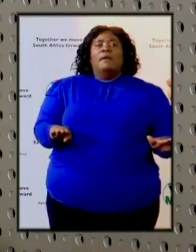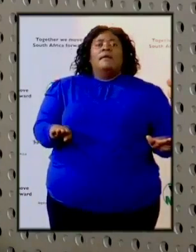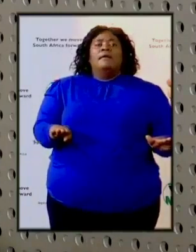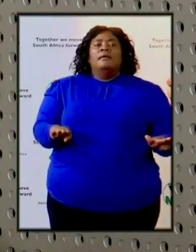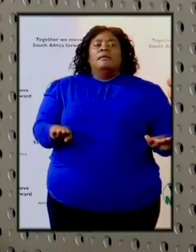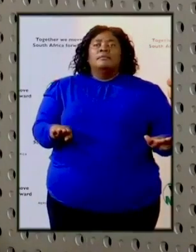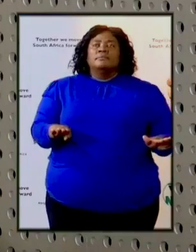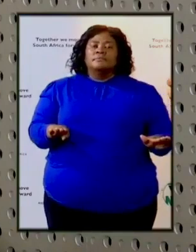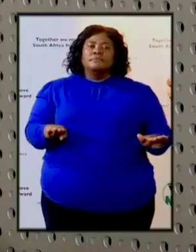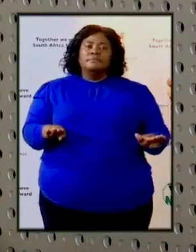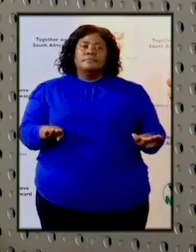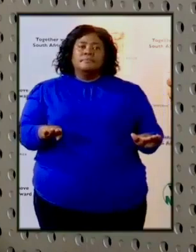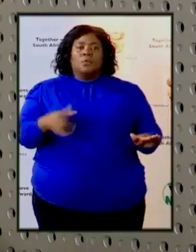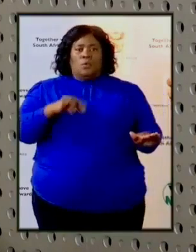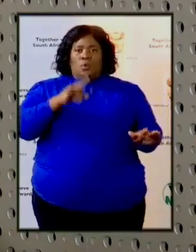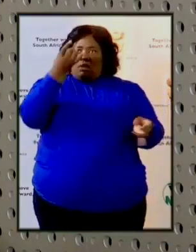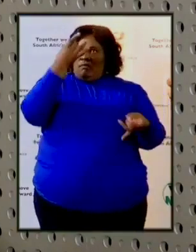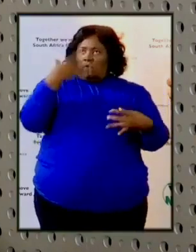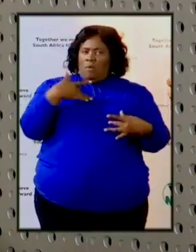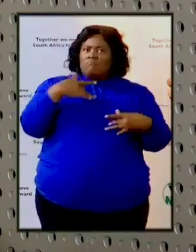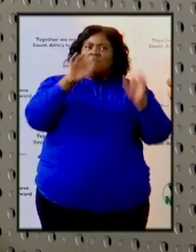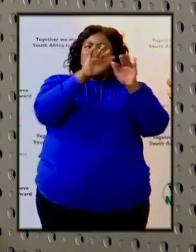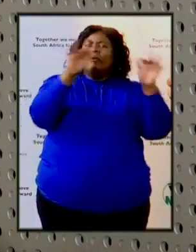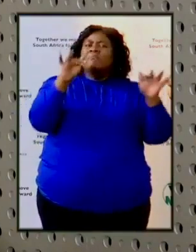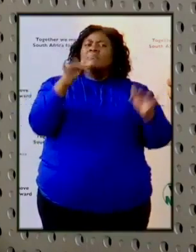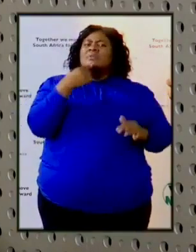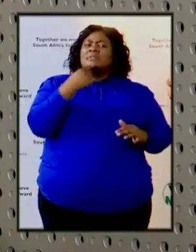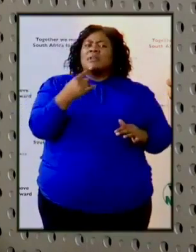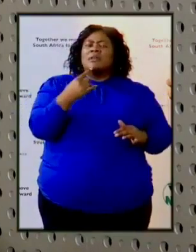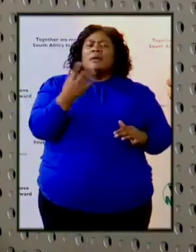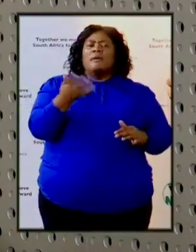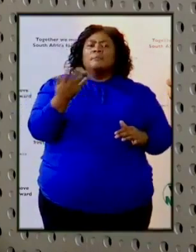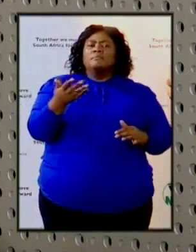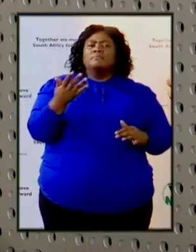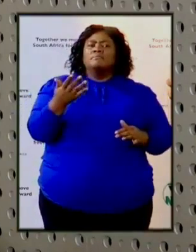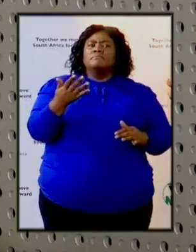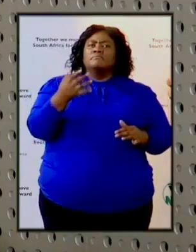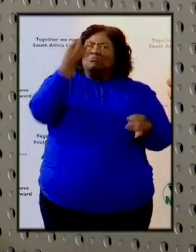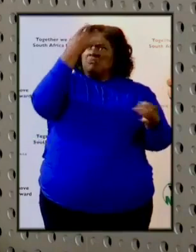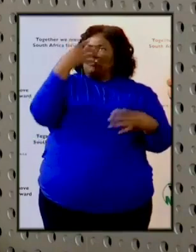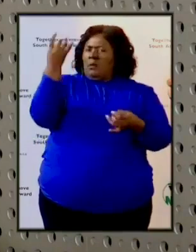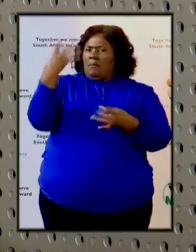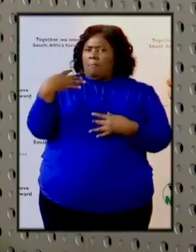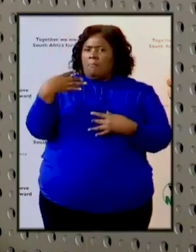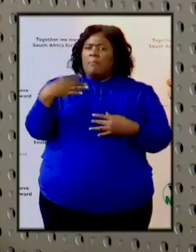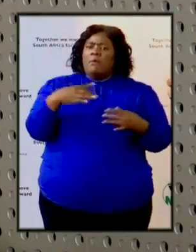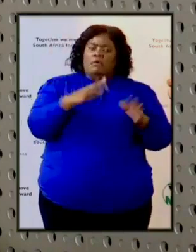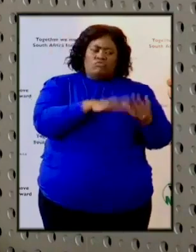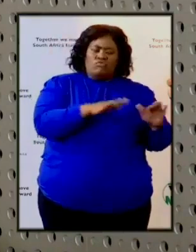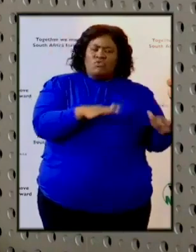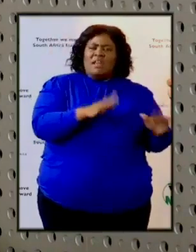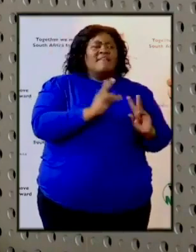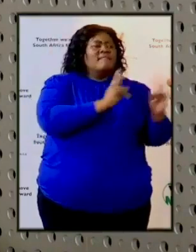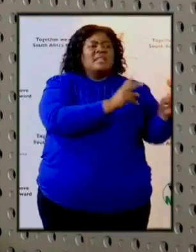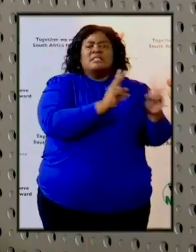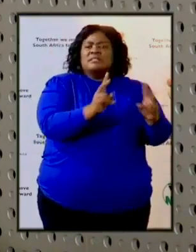were informed by the public that lots of children were, some of them had visited grandparents,